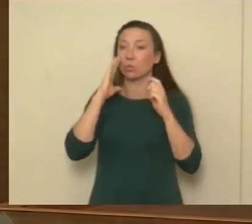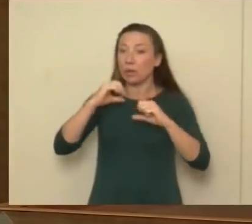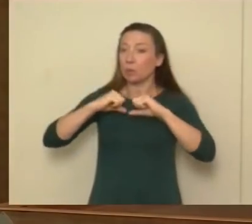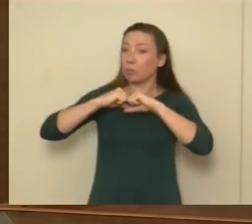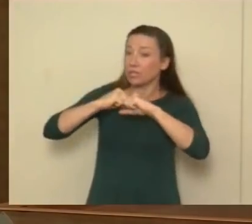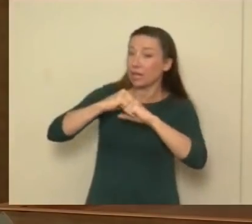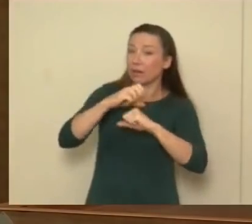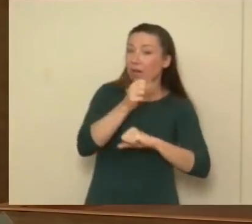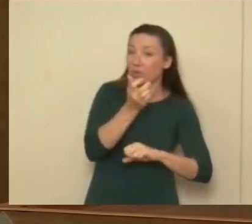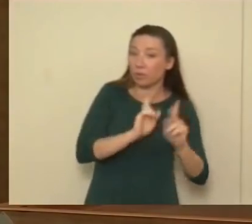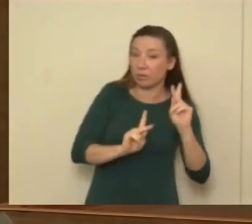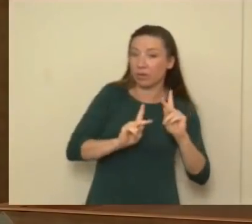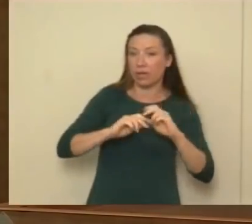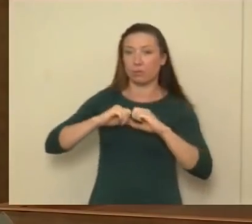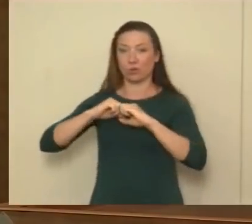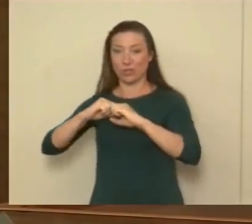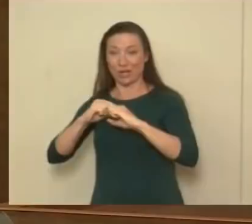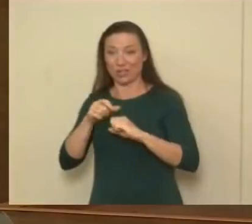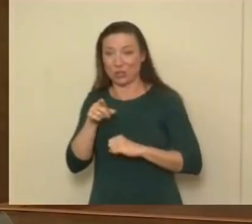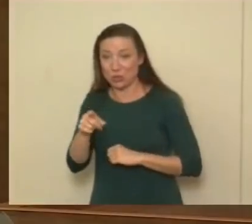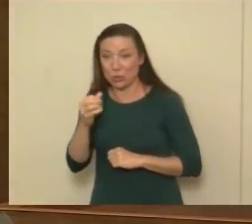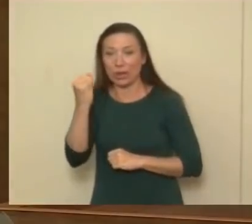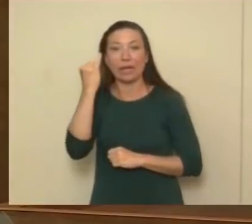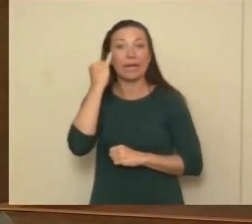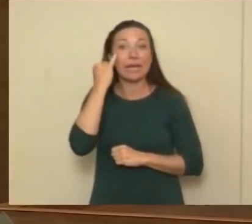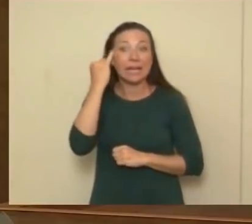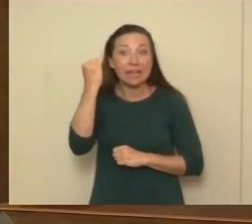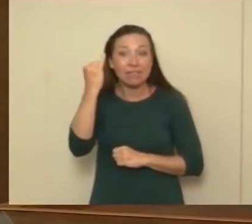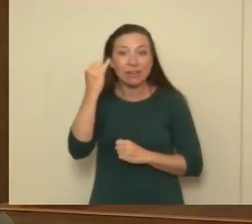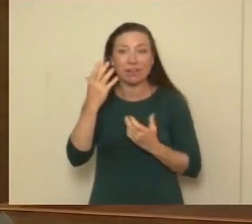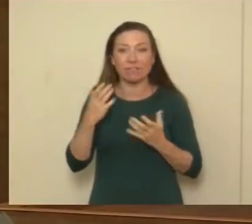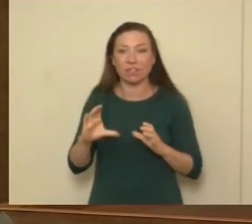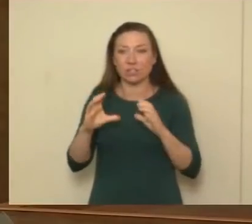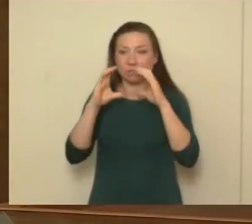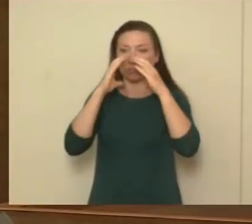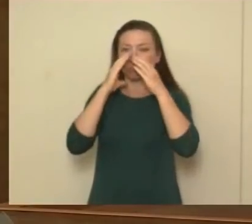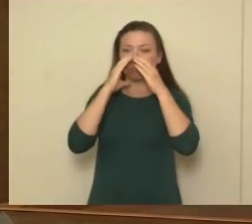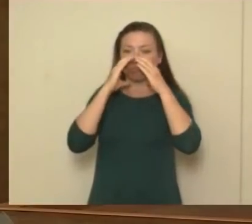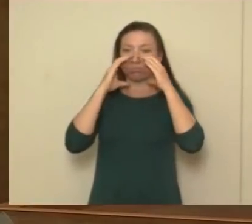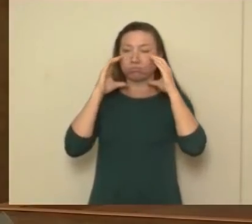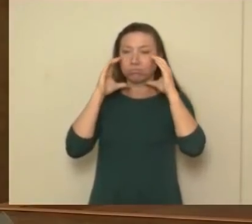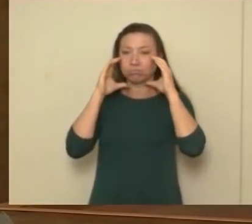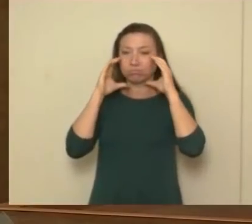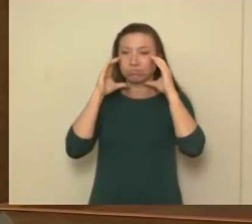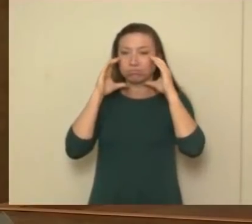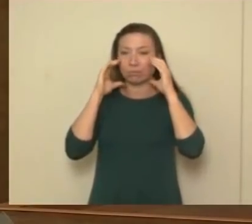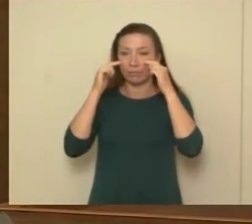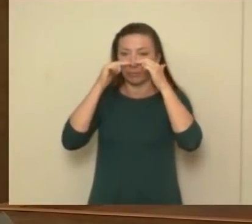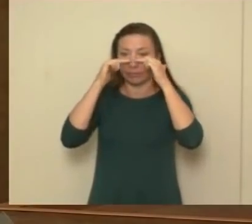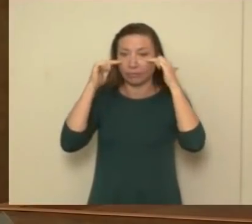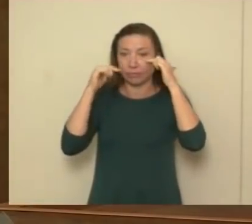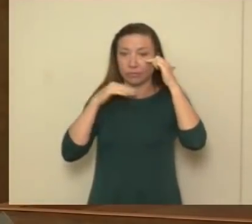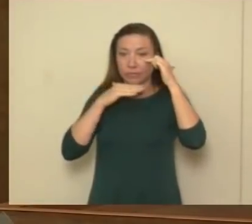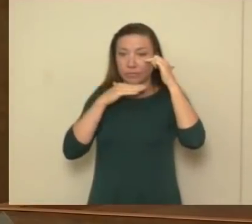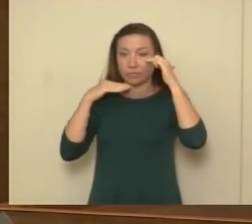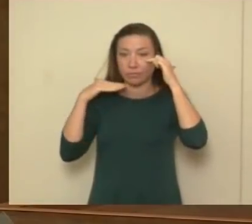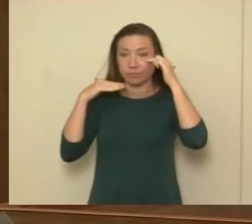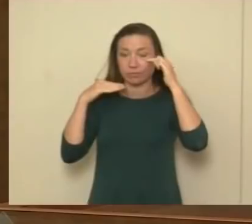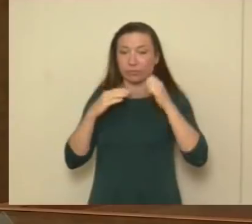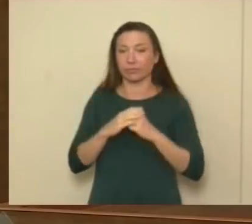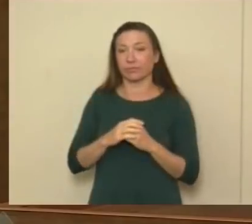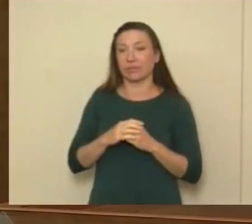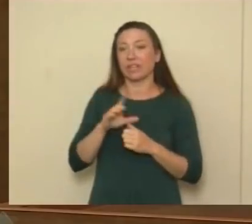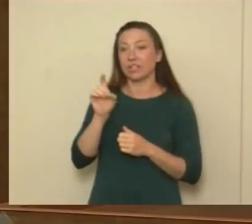know it only protects you if it's covering the nose and the mouth. Dr. Ramo's been sending emails to me. We've been chatting about